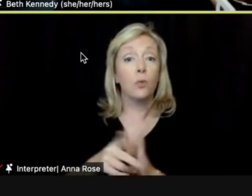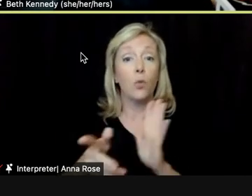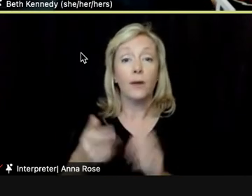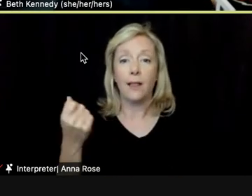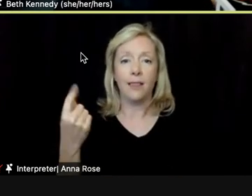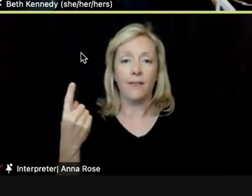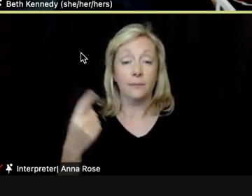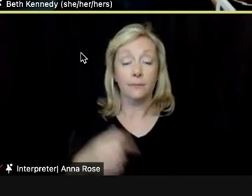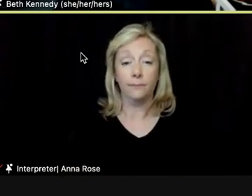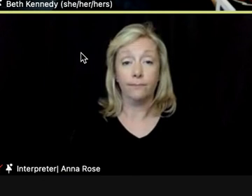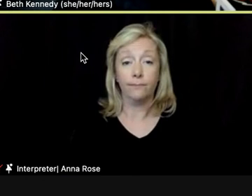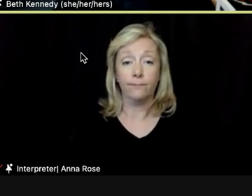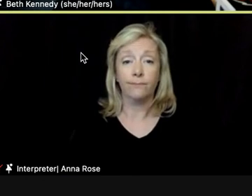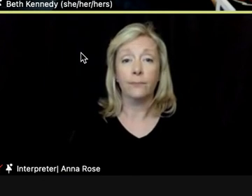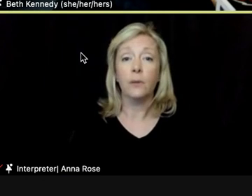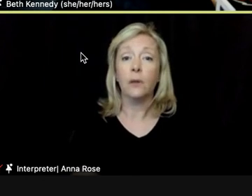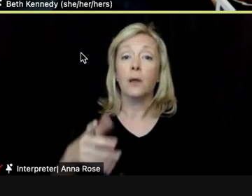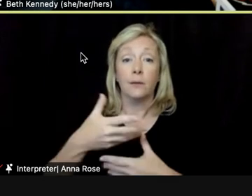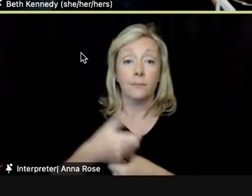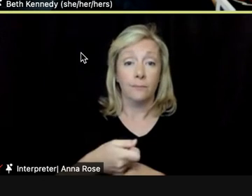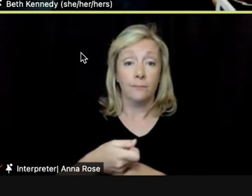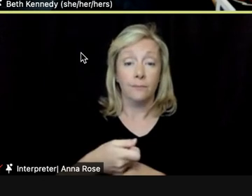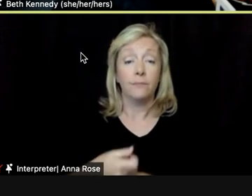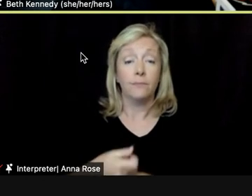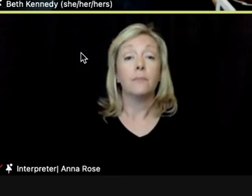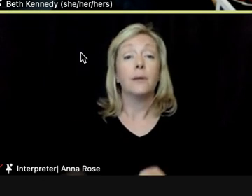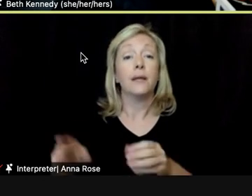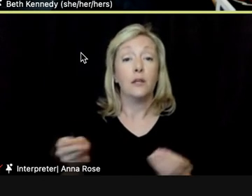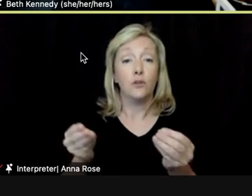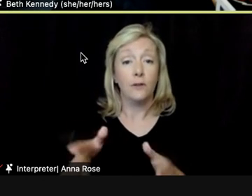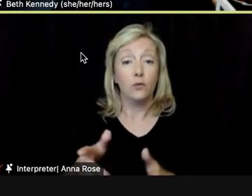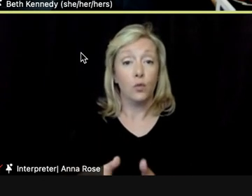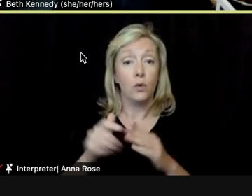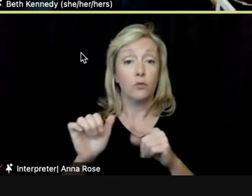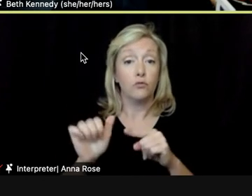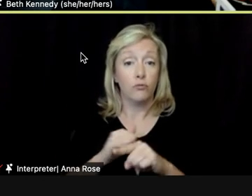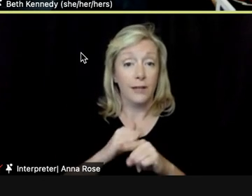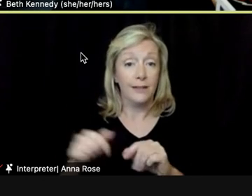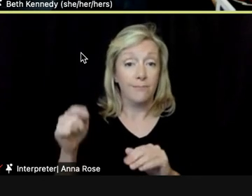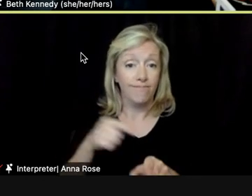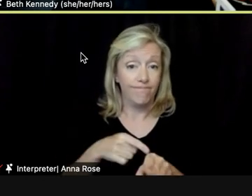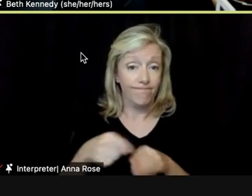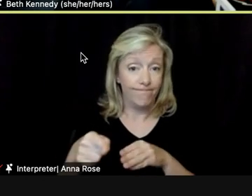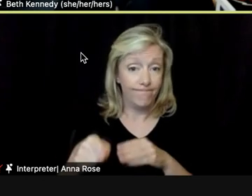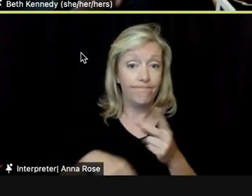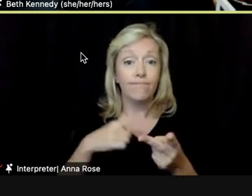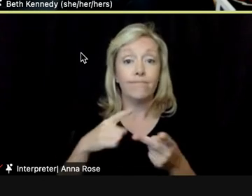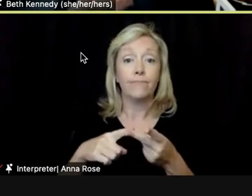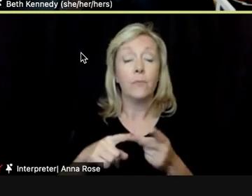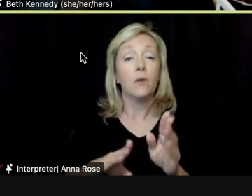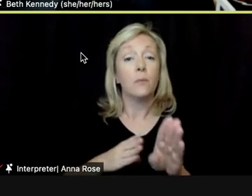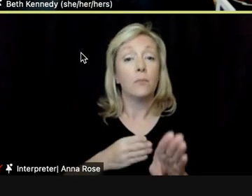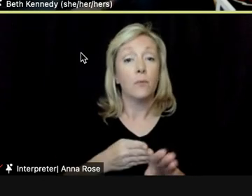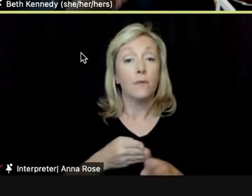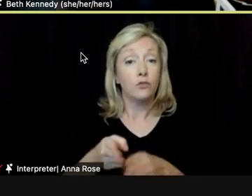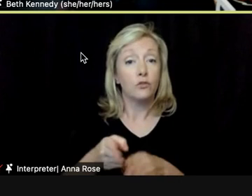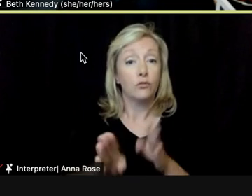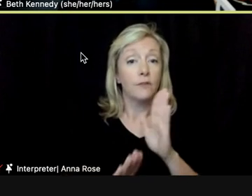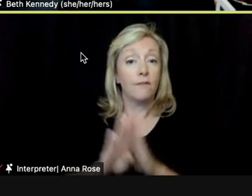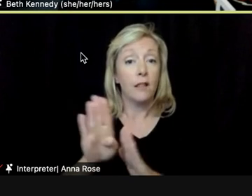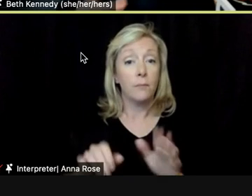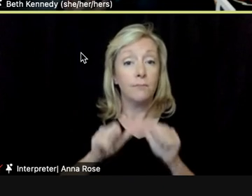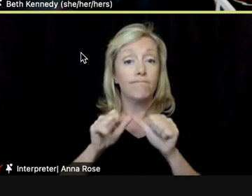need training and they need professional development. Just like anyone else on the educational team, you have to keep